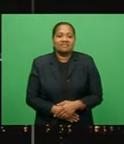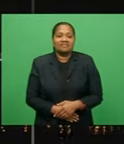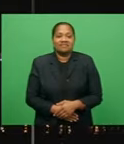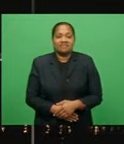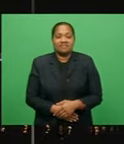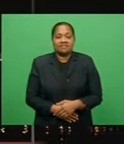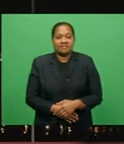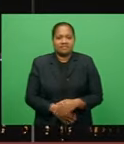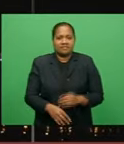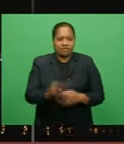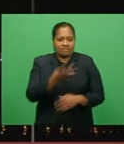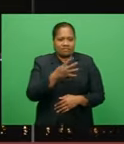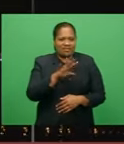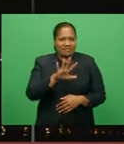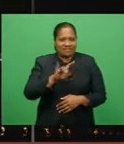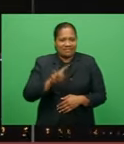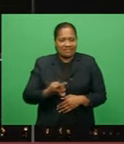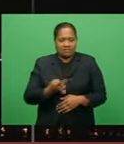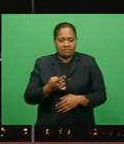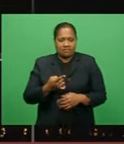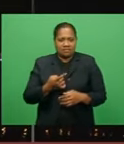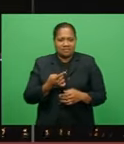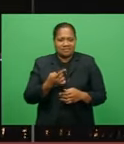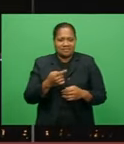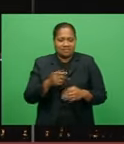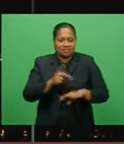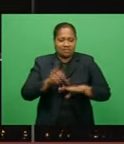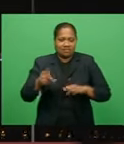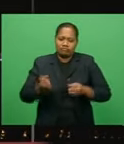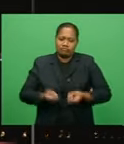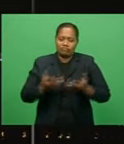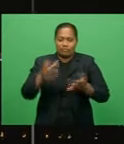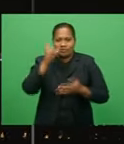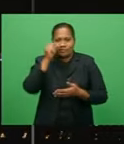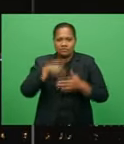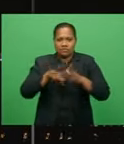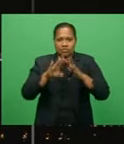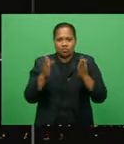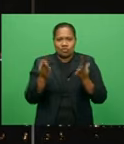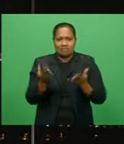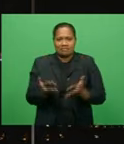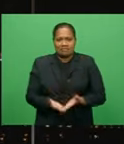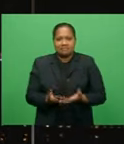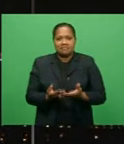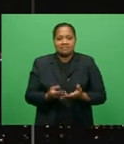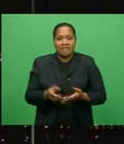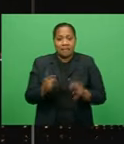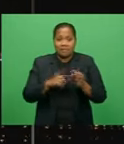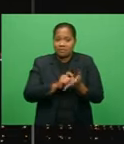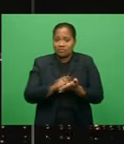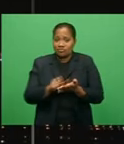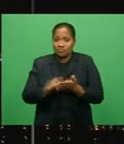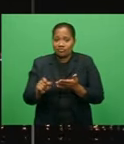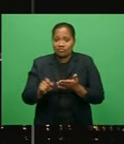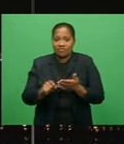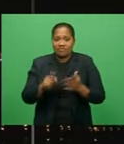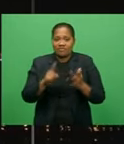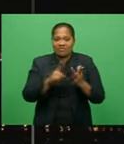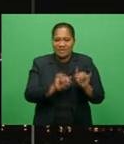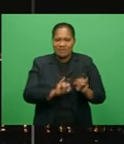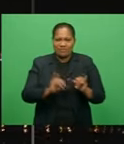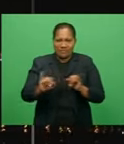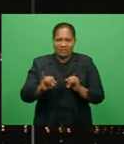Close to 45,000 new passports have been issued to Fijians around the world in less than a year. Permanent Secretary for Immigration Yogesh Karan says